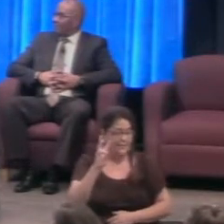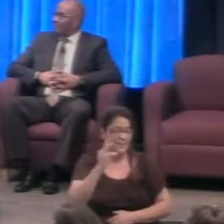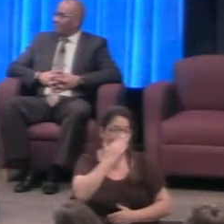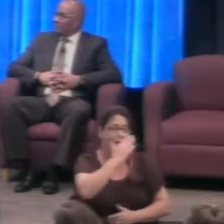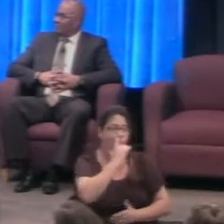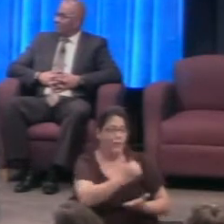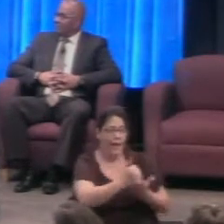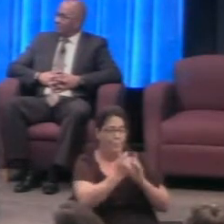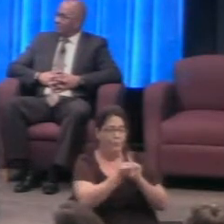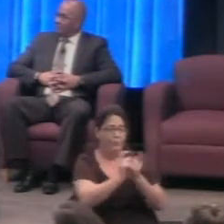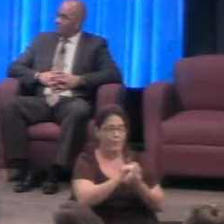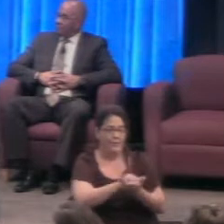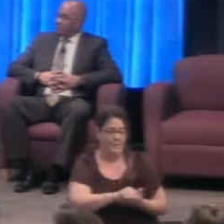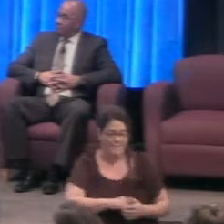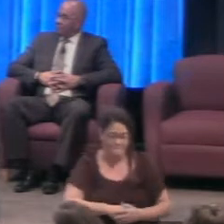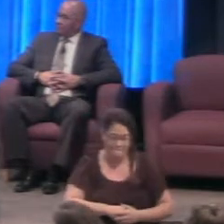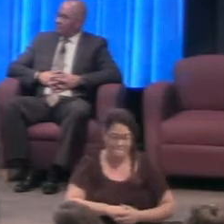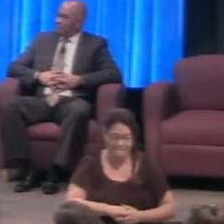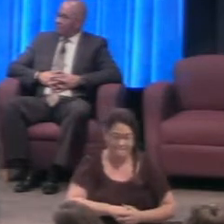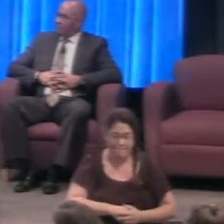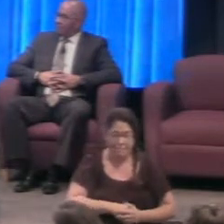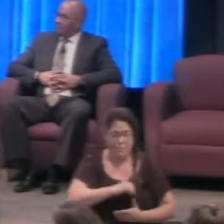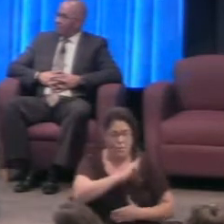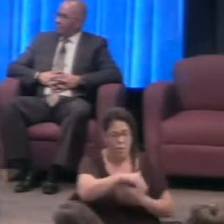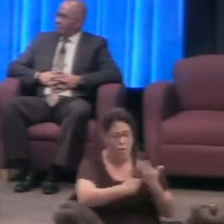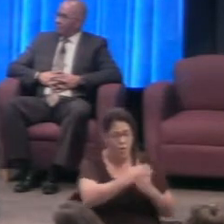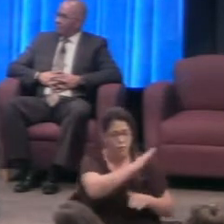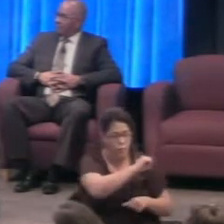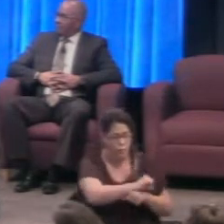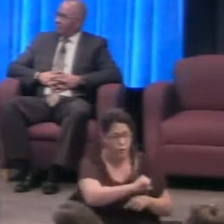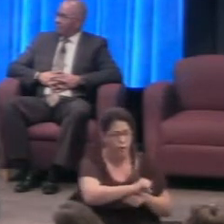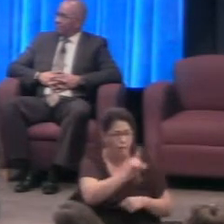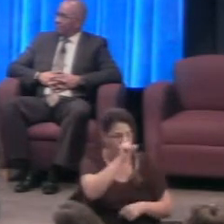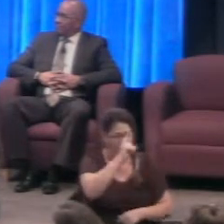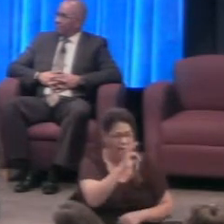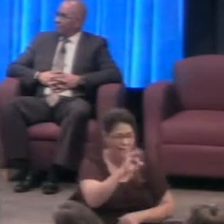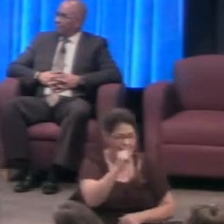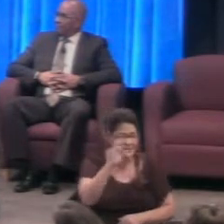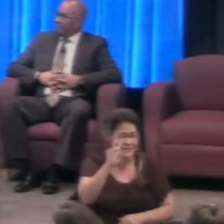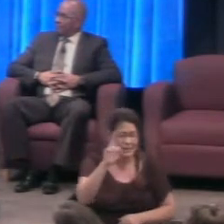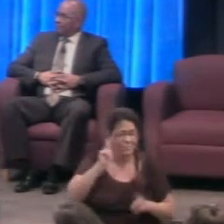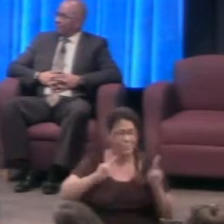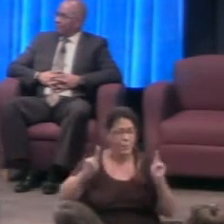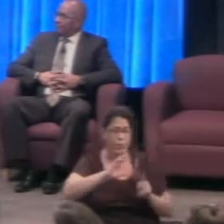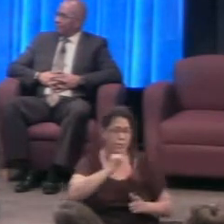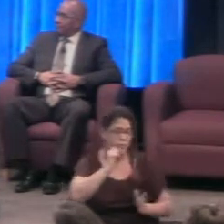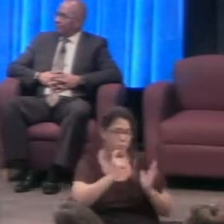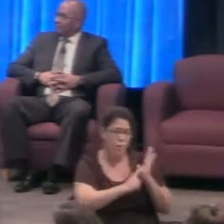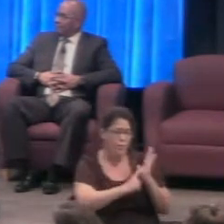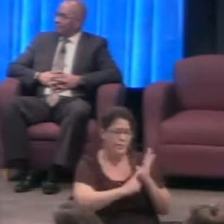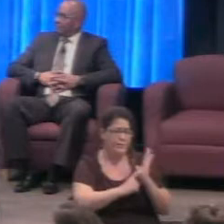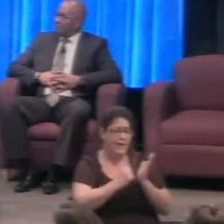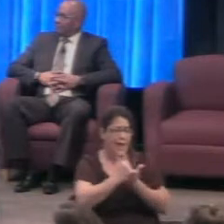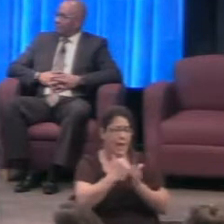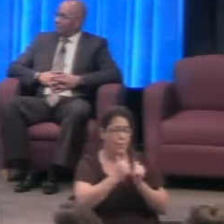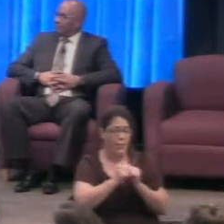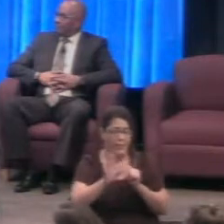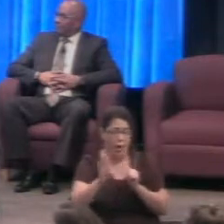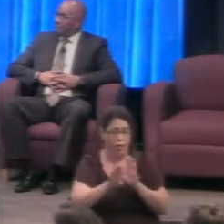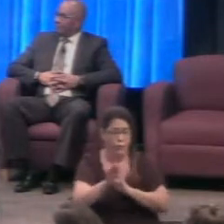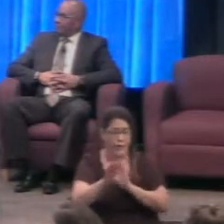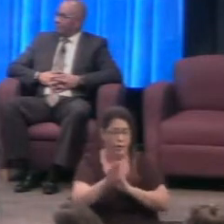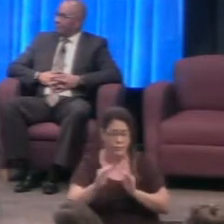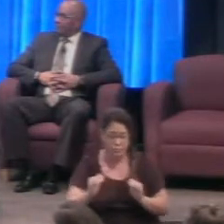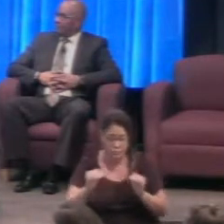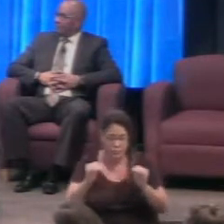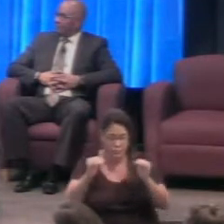also want to highlight all the work that you do for the F-16 workforce that they never see. Help with advancing careers,